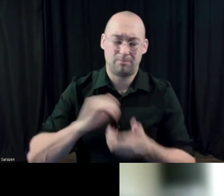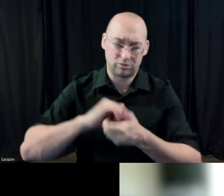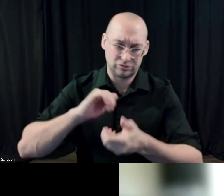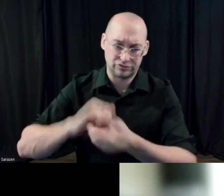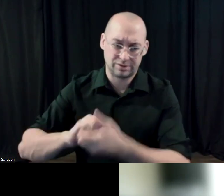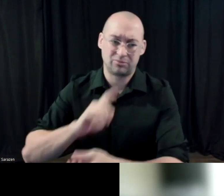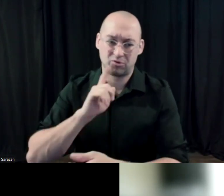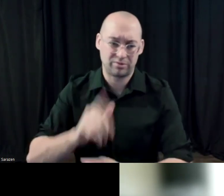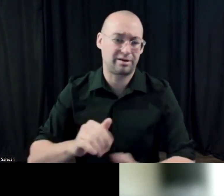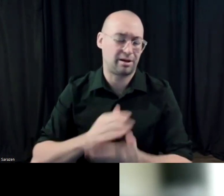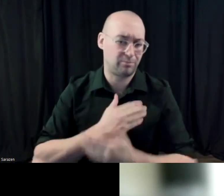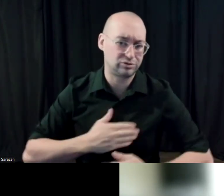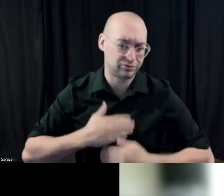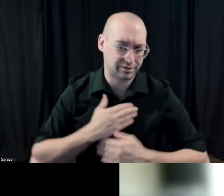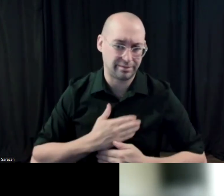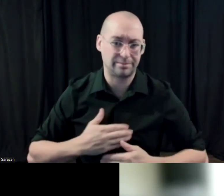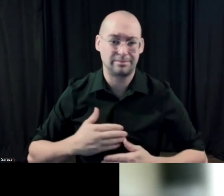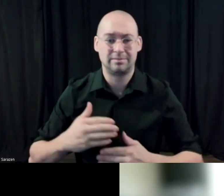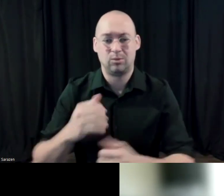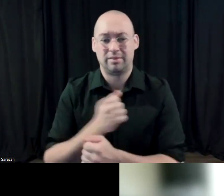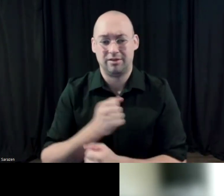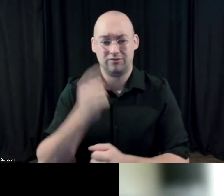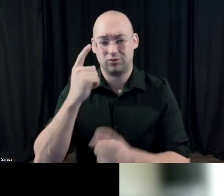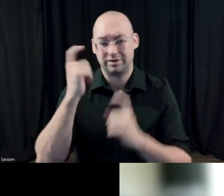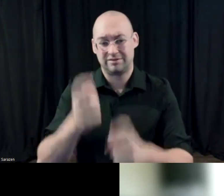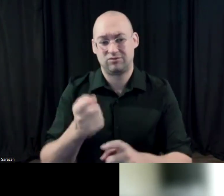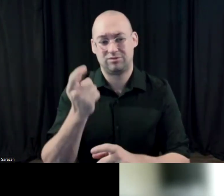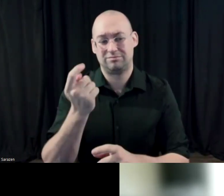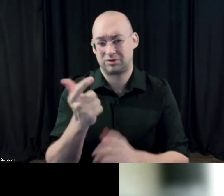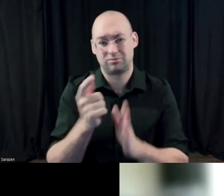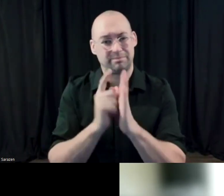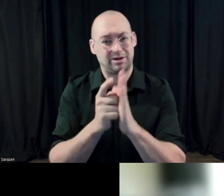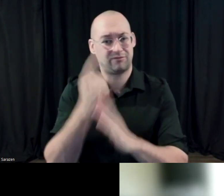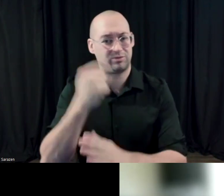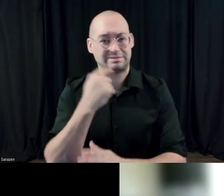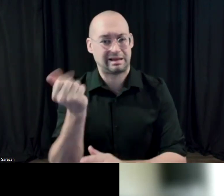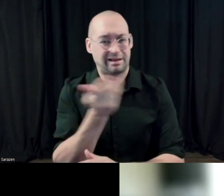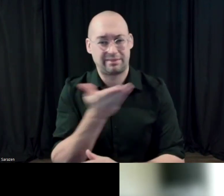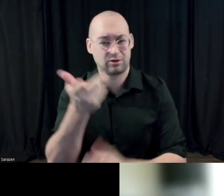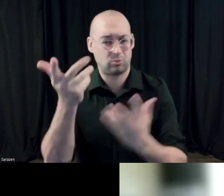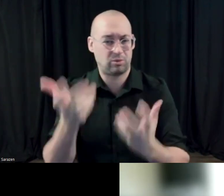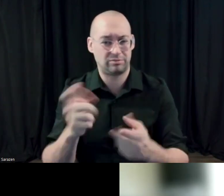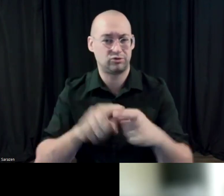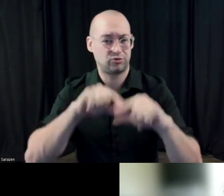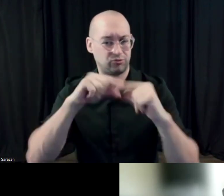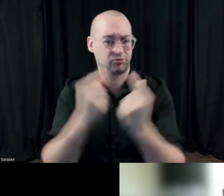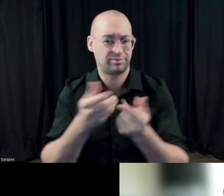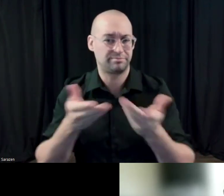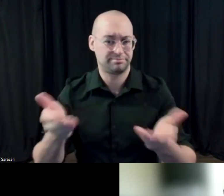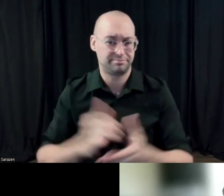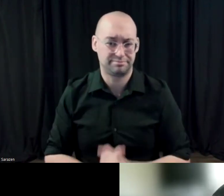so greatly appreciated. I would love to give you just a moment to say anything you'd like to the group this morning. I just